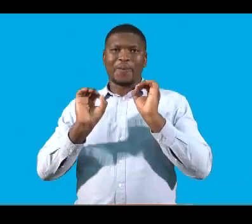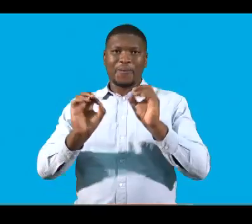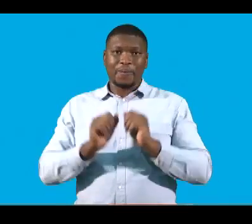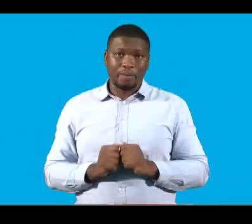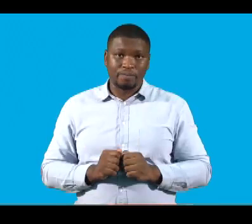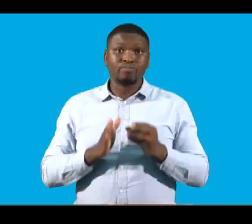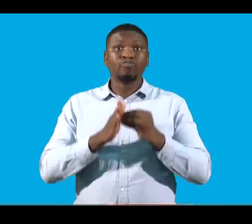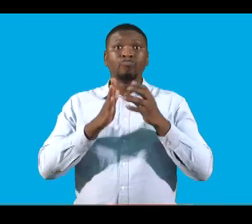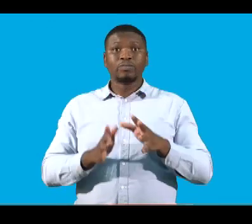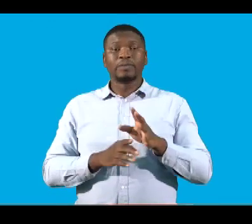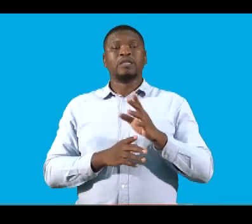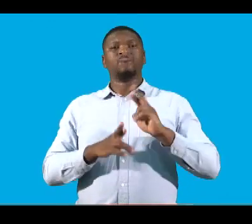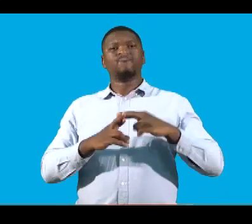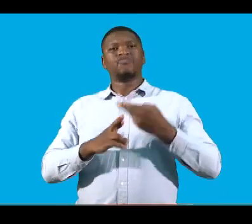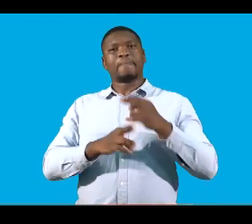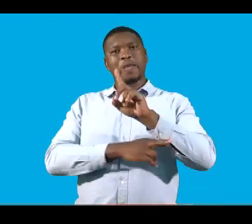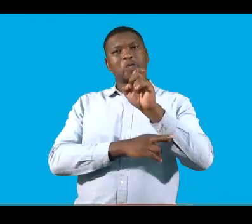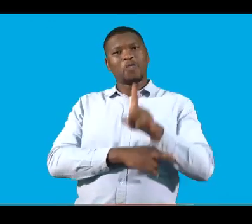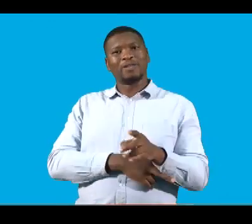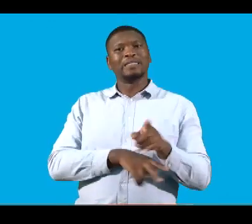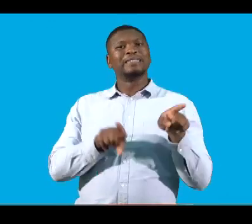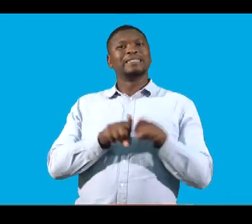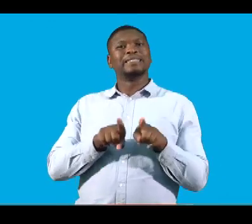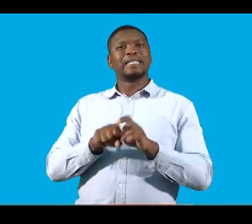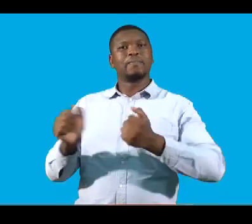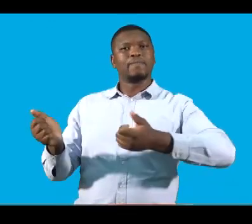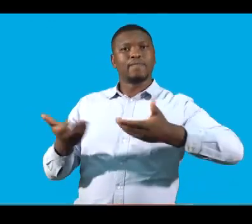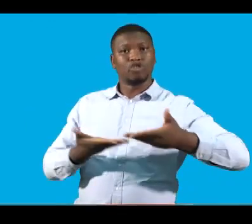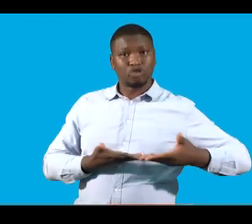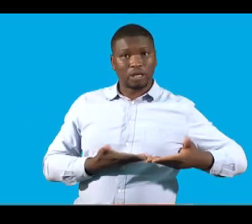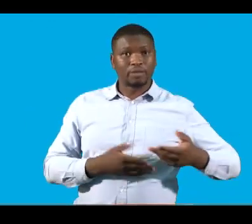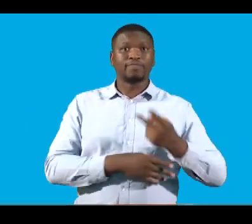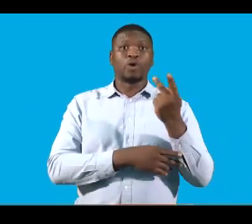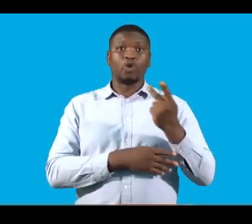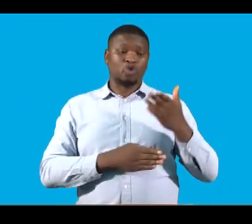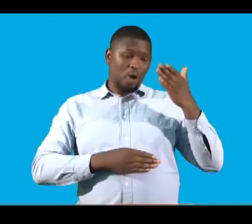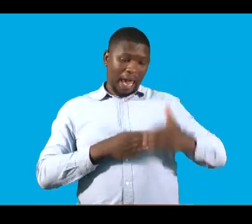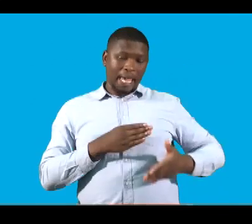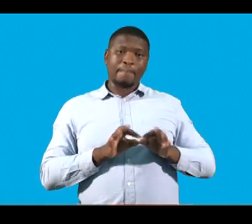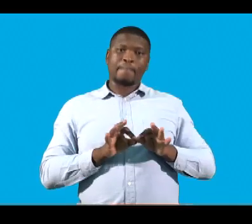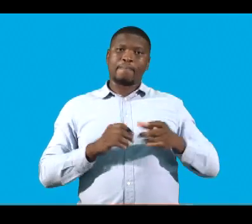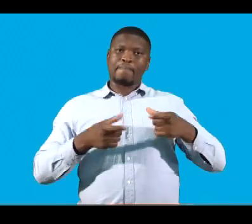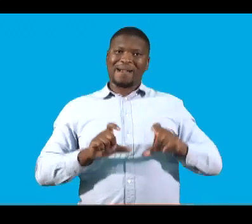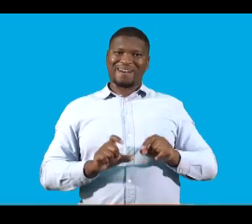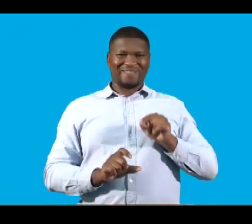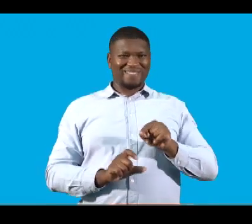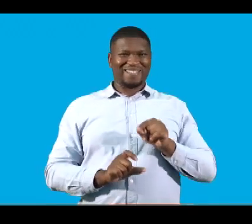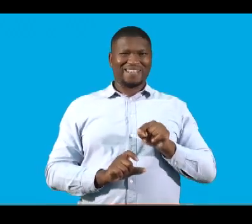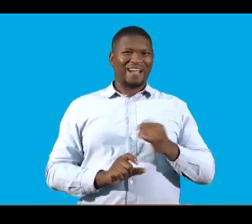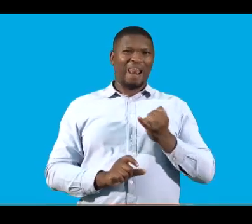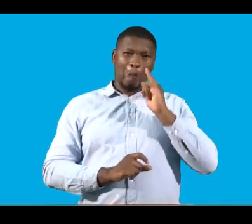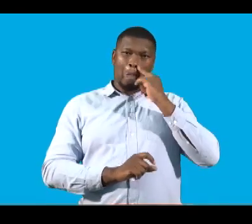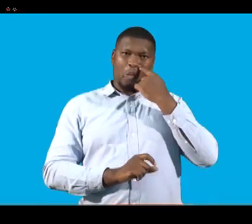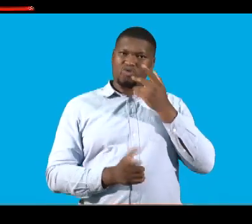an argument. Learners repeated the question statement as an introduction, as well as at the end of each paragraph, which